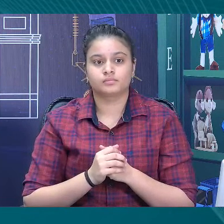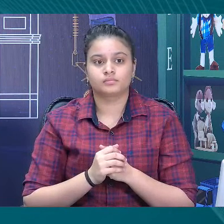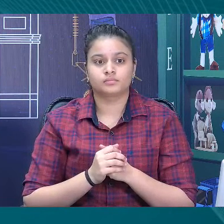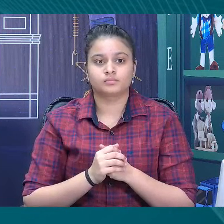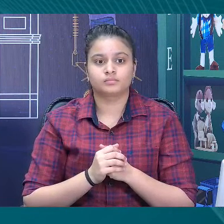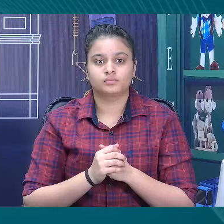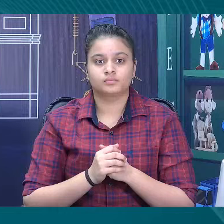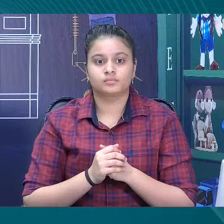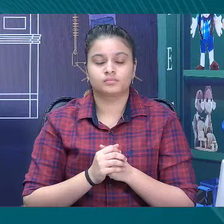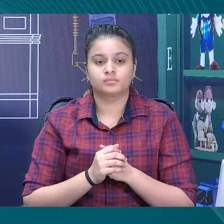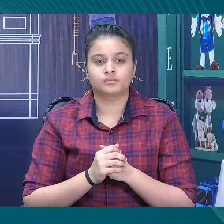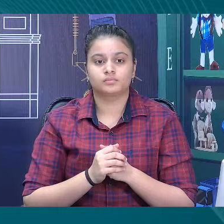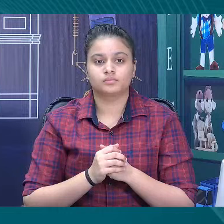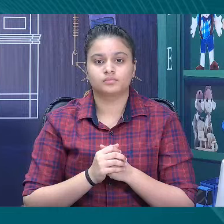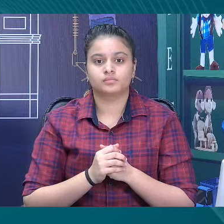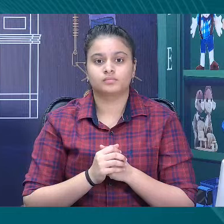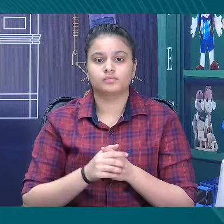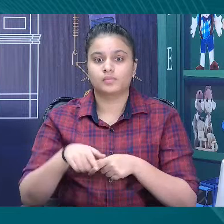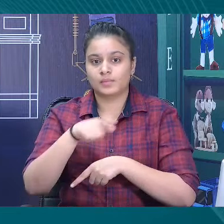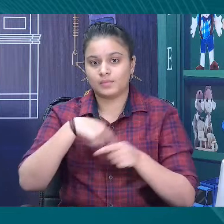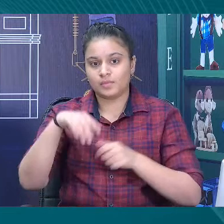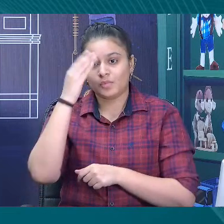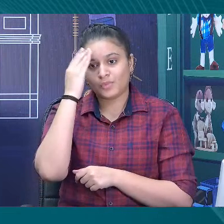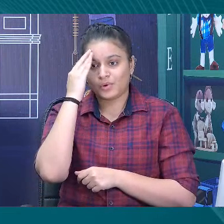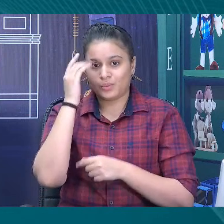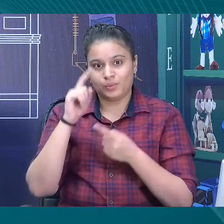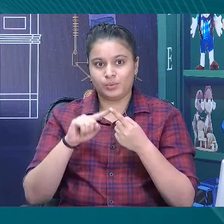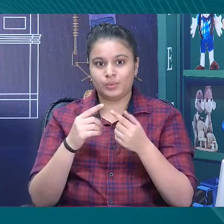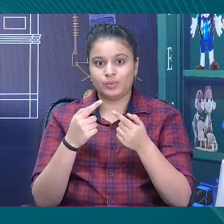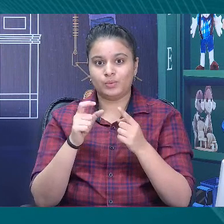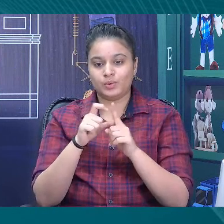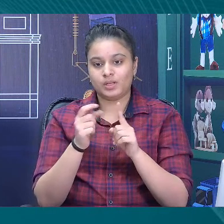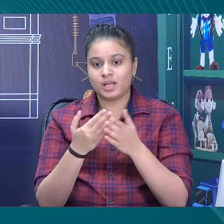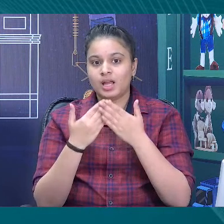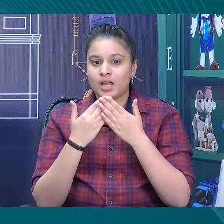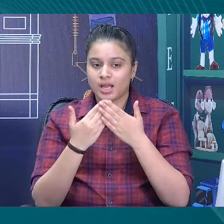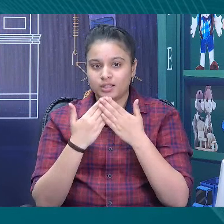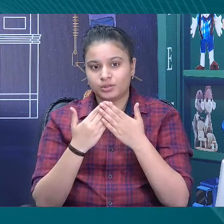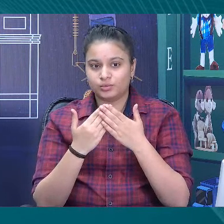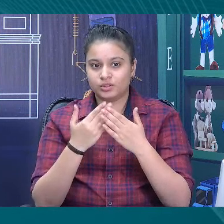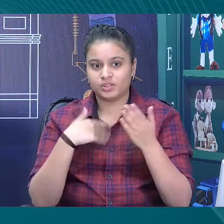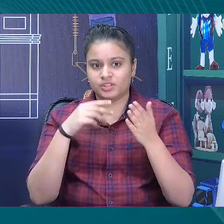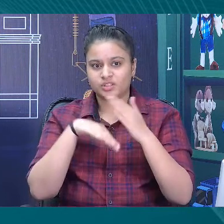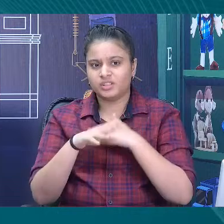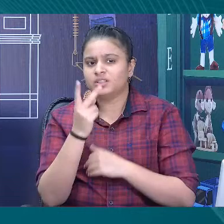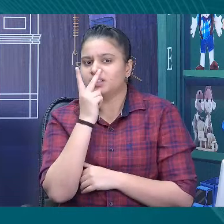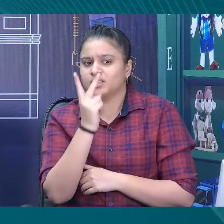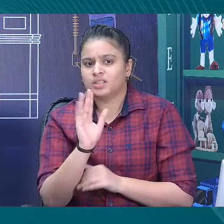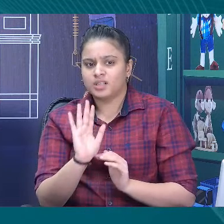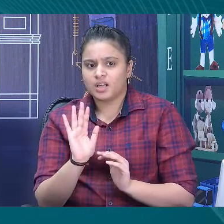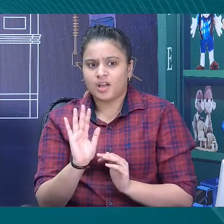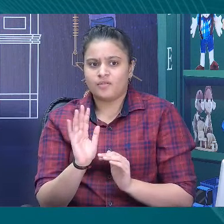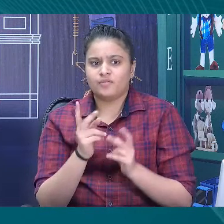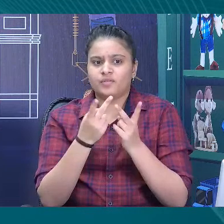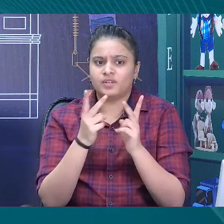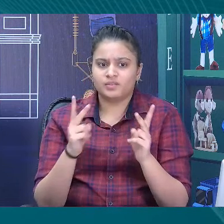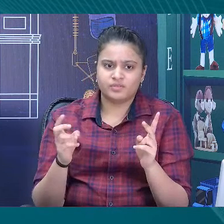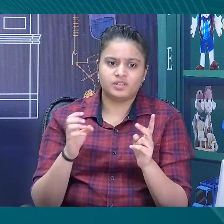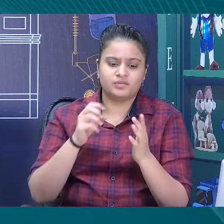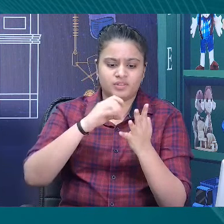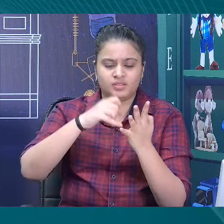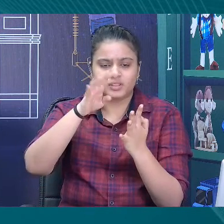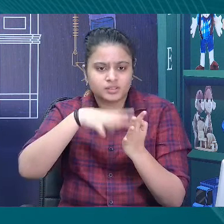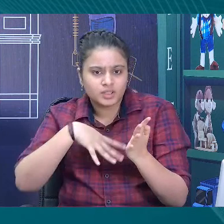we know that the way we looked at education in the mainstream classroom earlier, where we were quite rigid about the